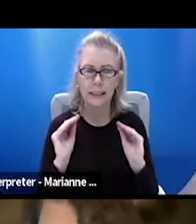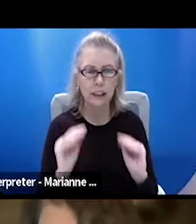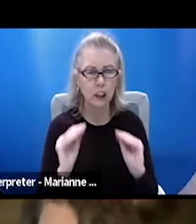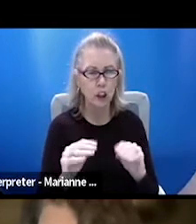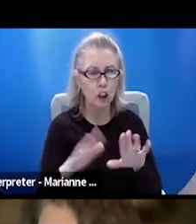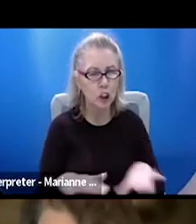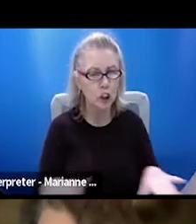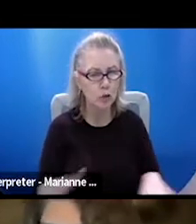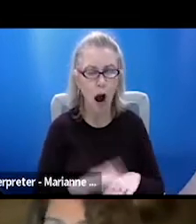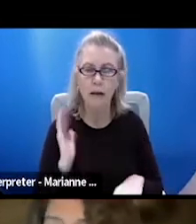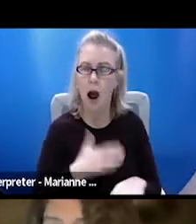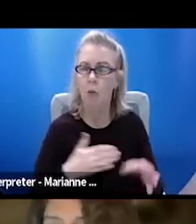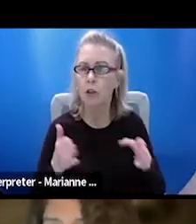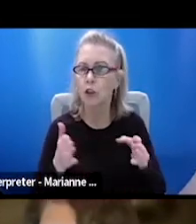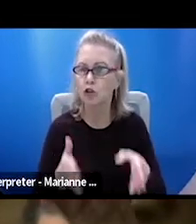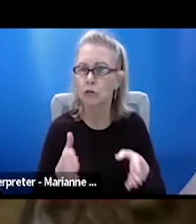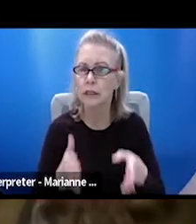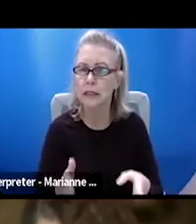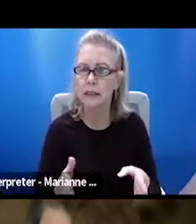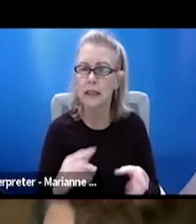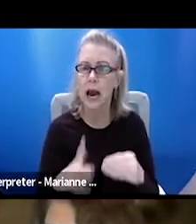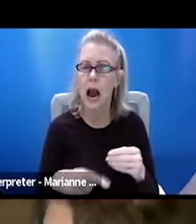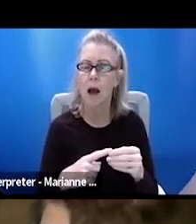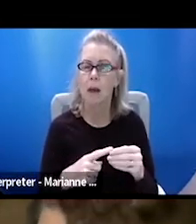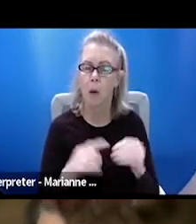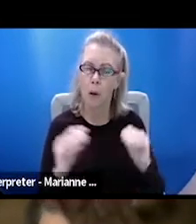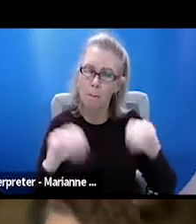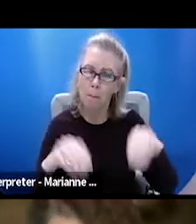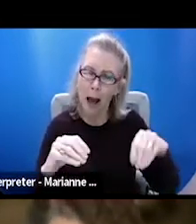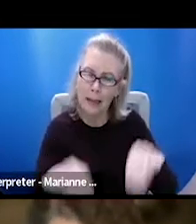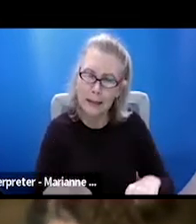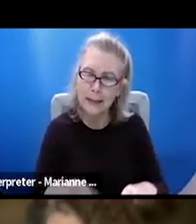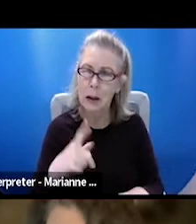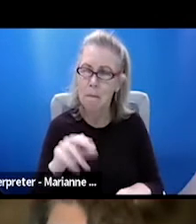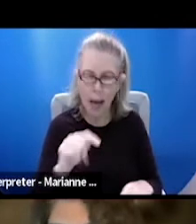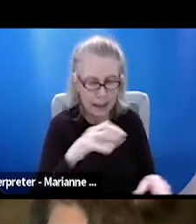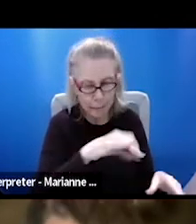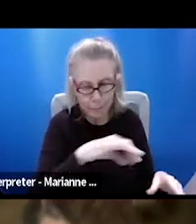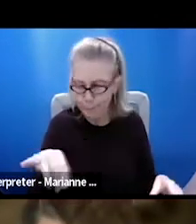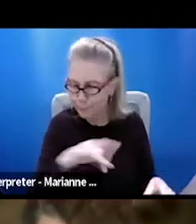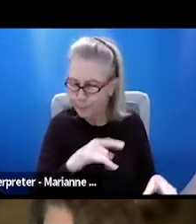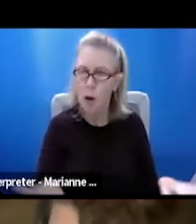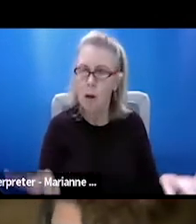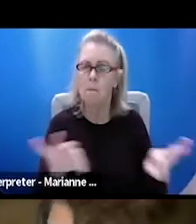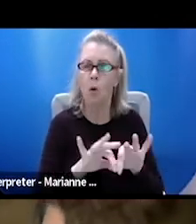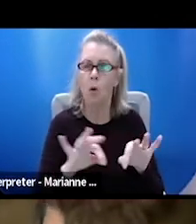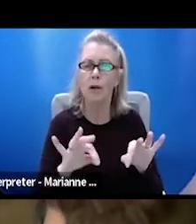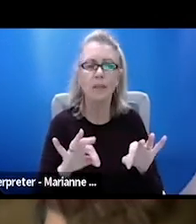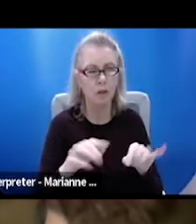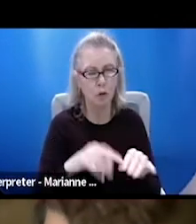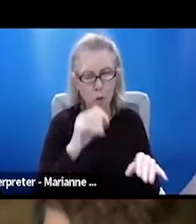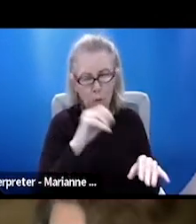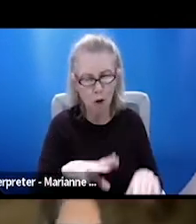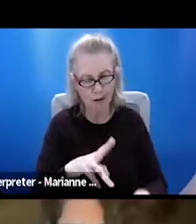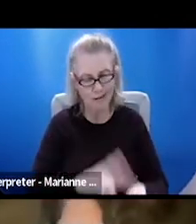our street about planting and the importance of the environment, indigenous plants, and